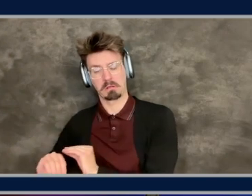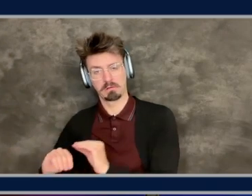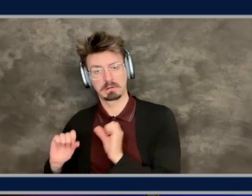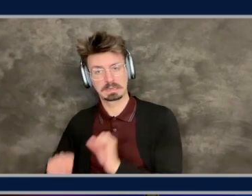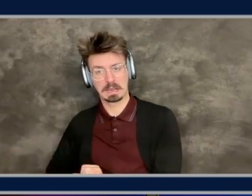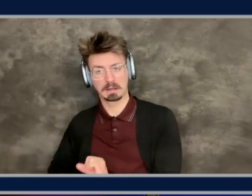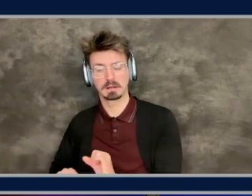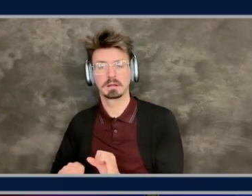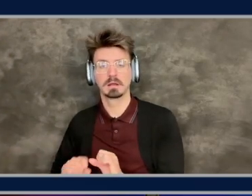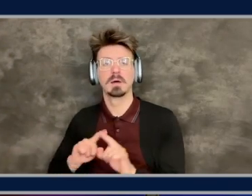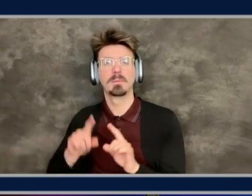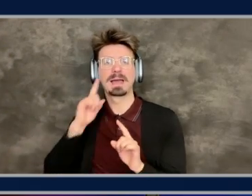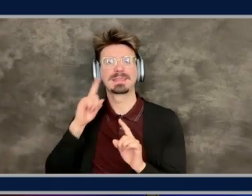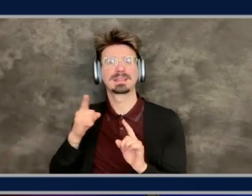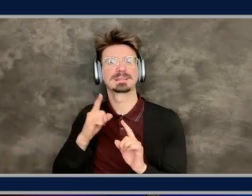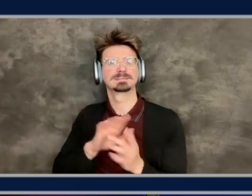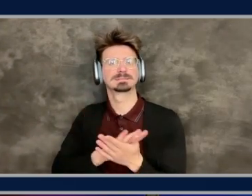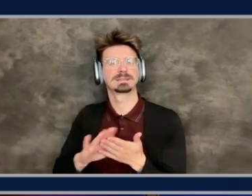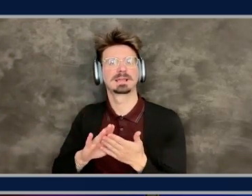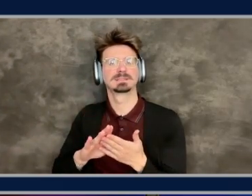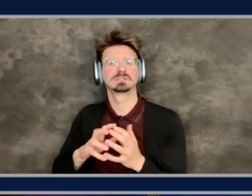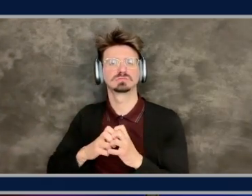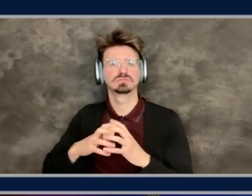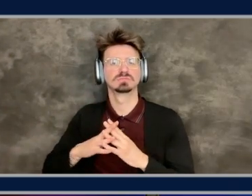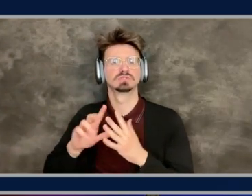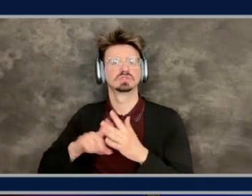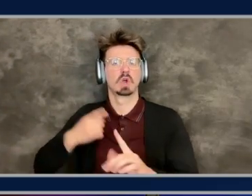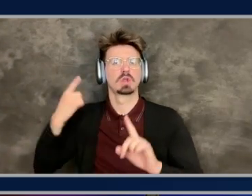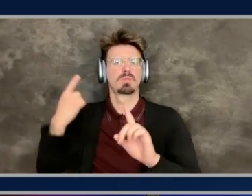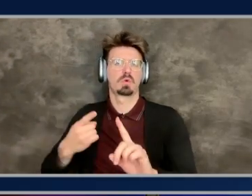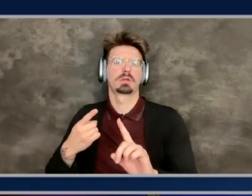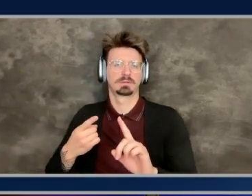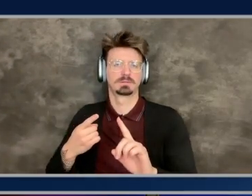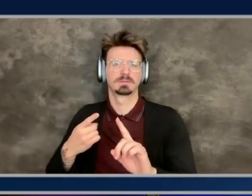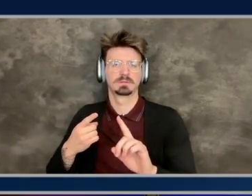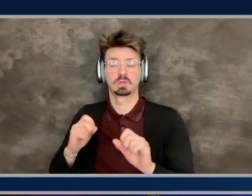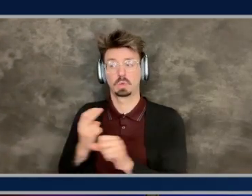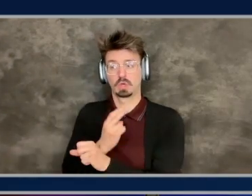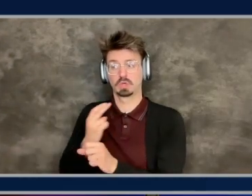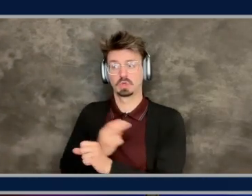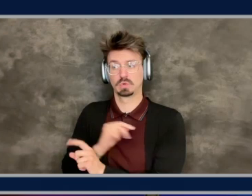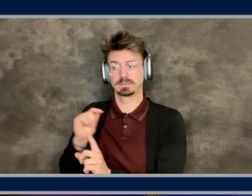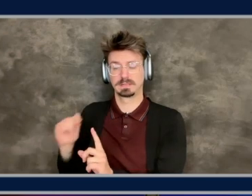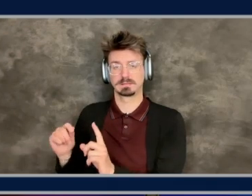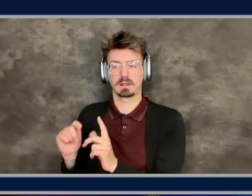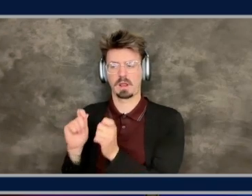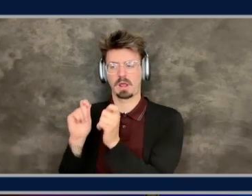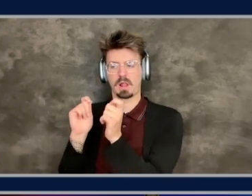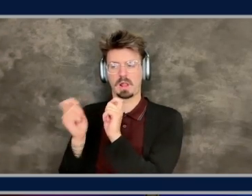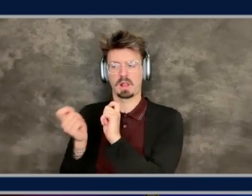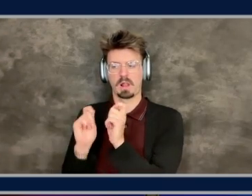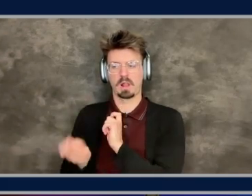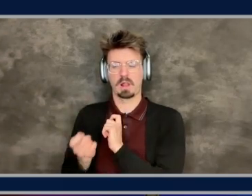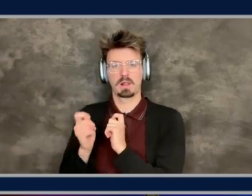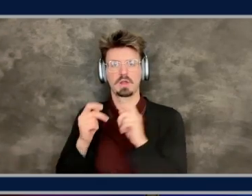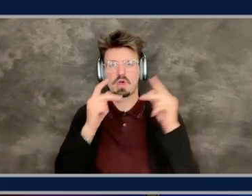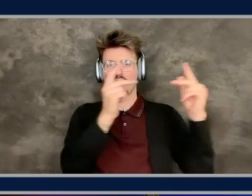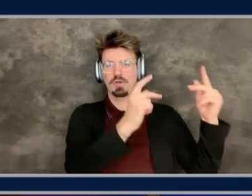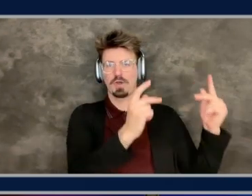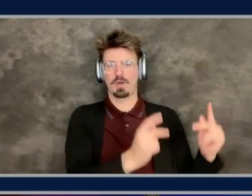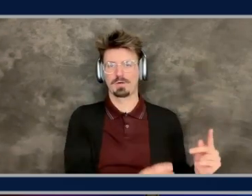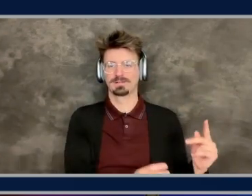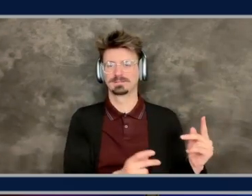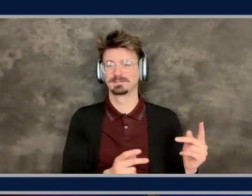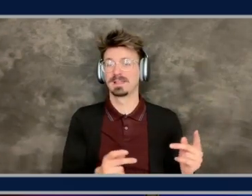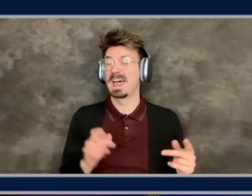launch starting point as well, and you can now use this to maybe even modify the code that you have. Again, learning. It's a learning feedback, because